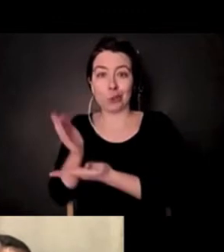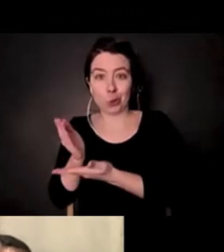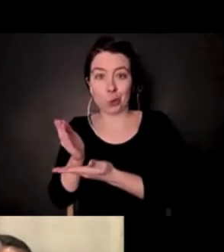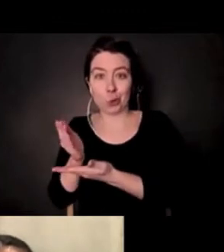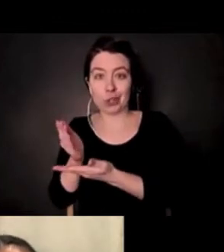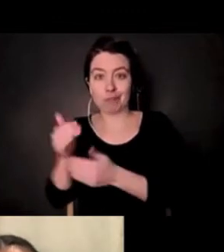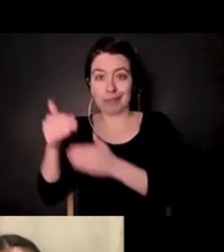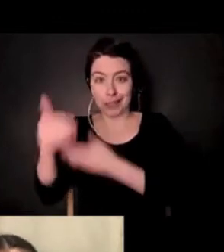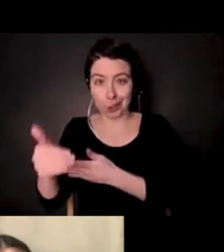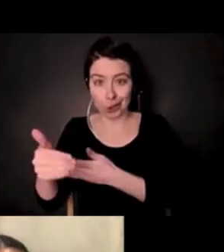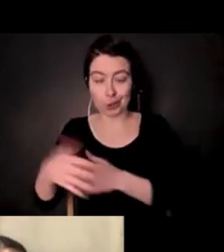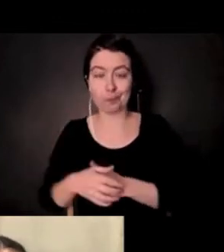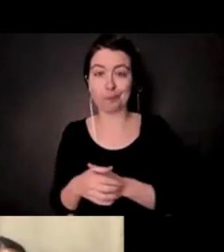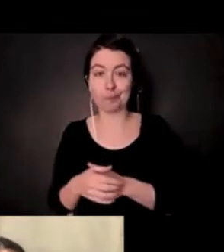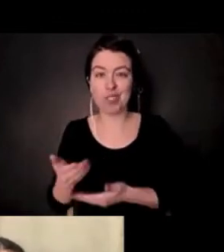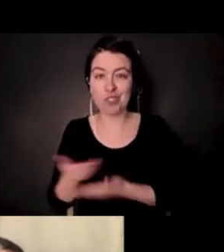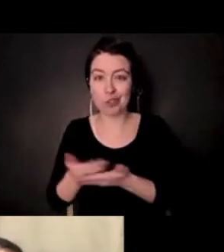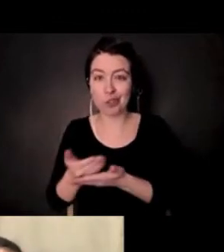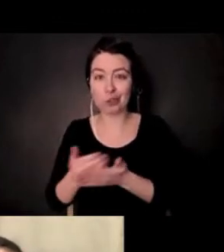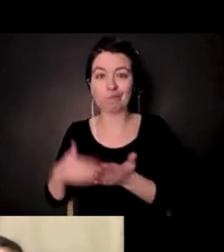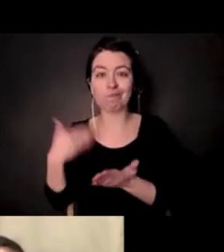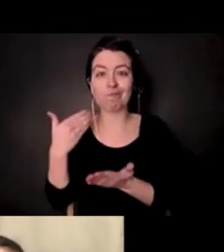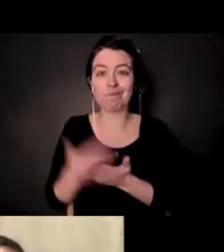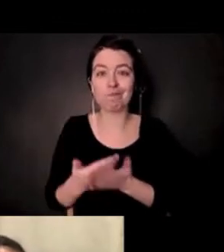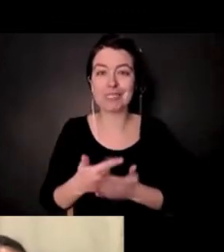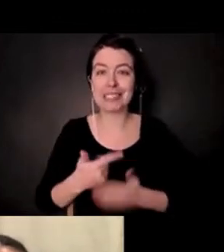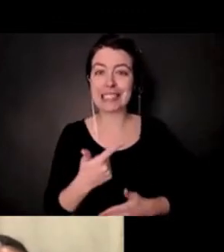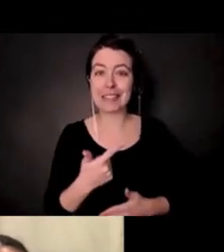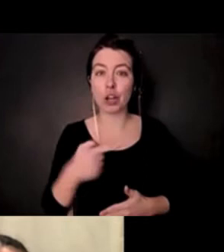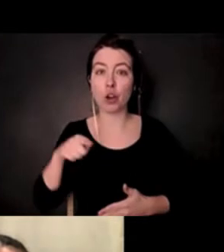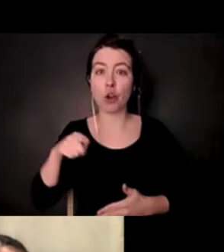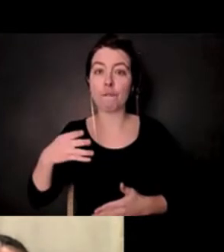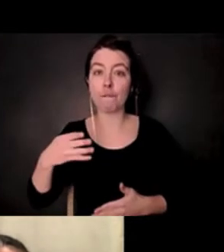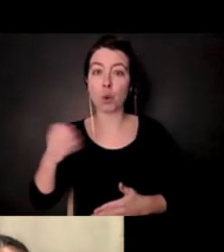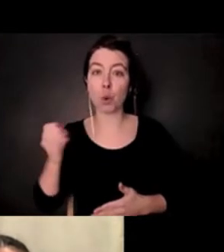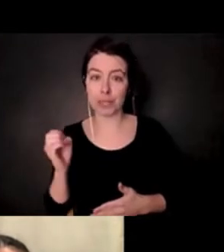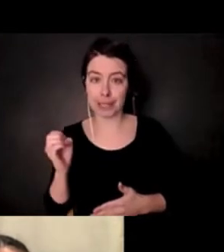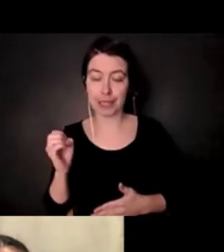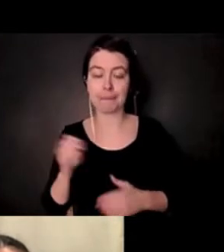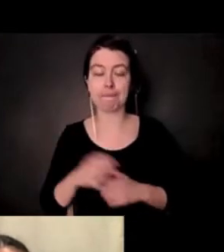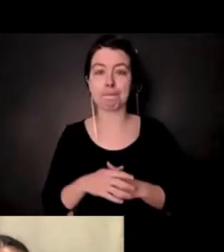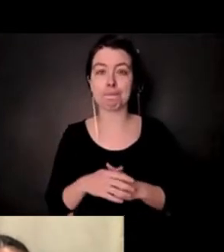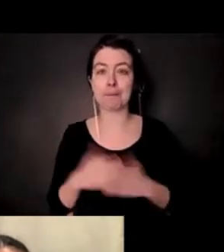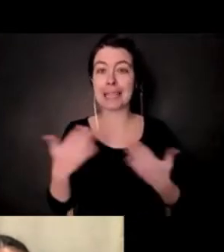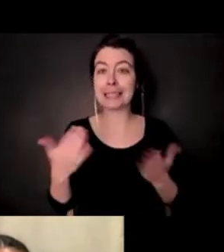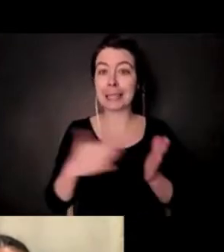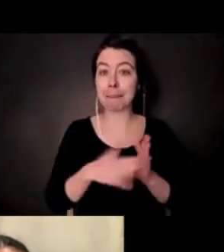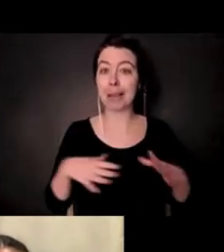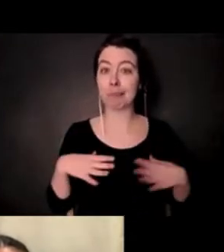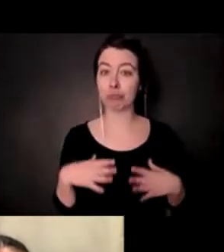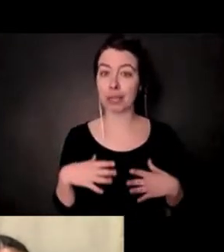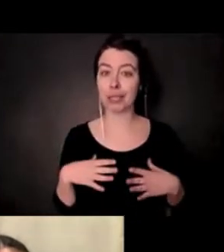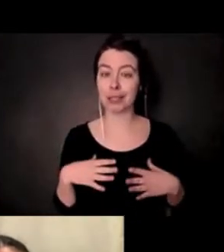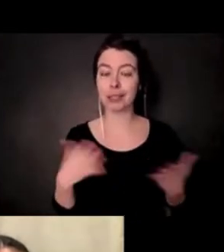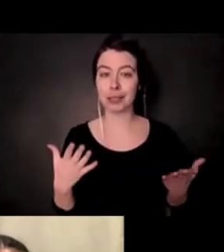We will have the discussion until about 7:40, where we'll stop for a short 10-minute break just to allow everybody to decompress a little bit. We'll